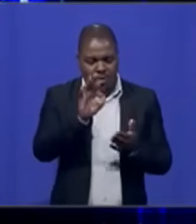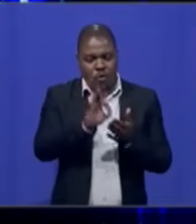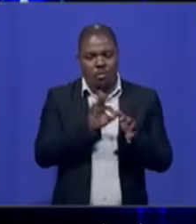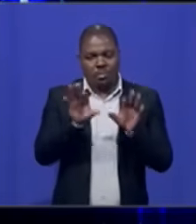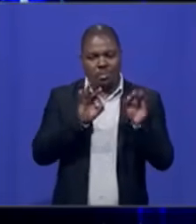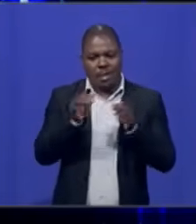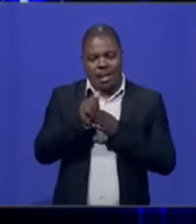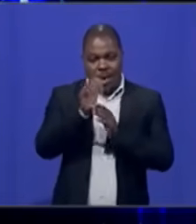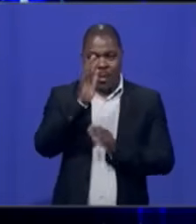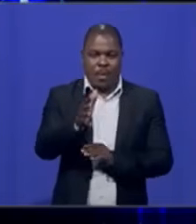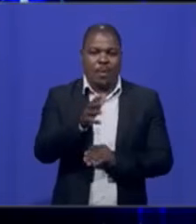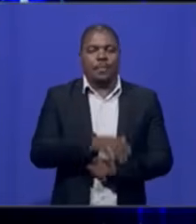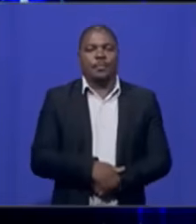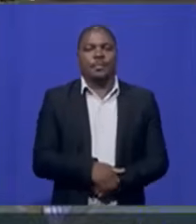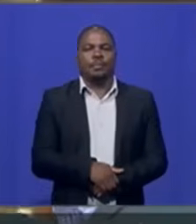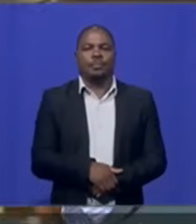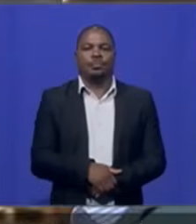boetapele ba mokga.